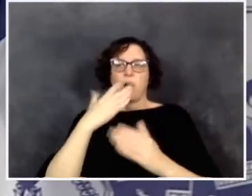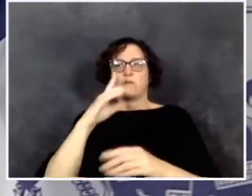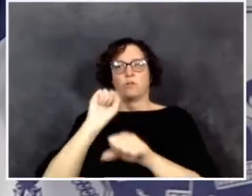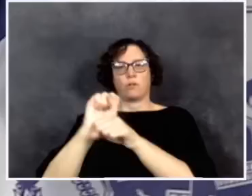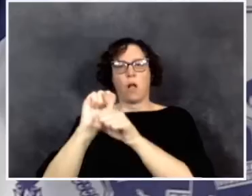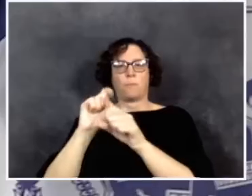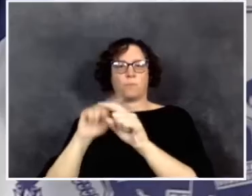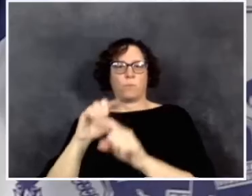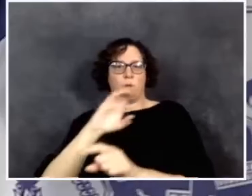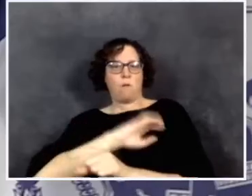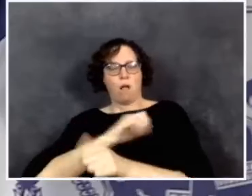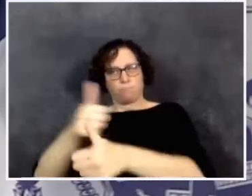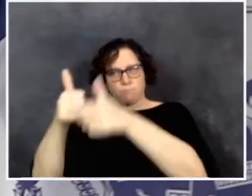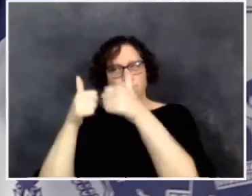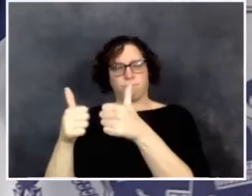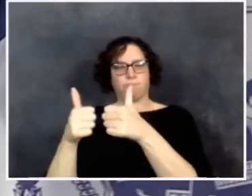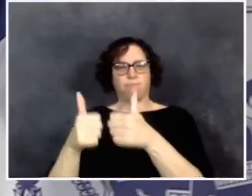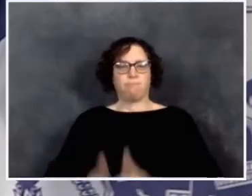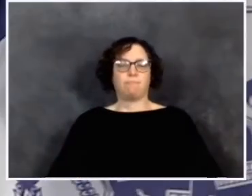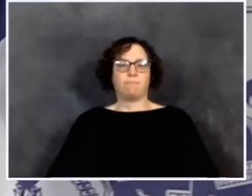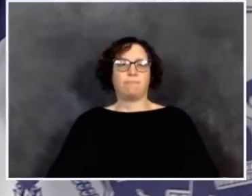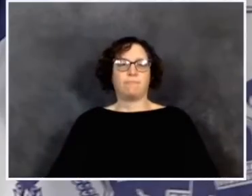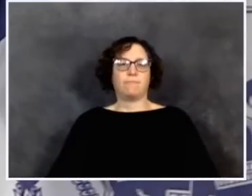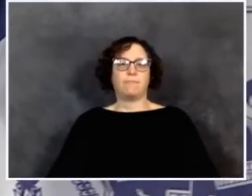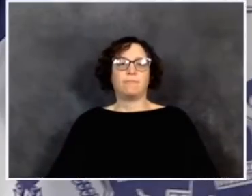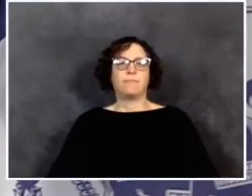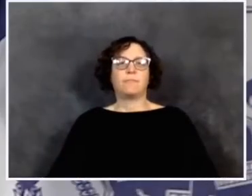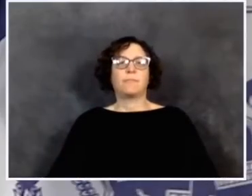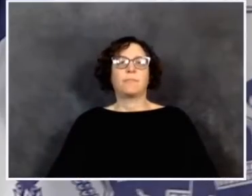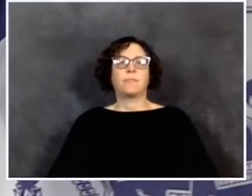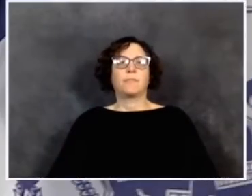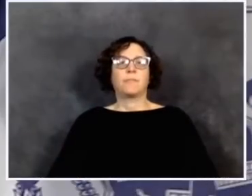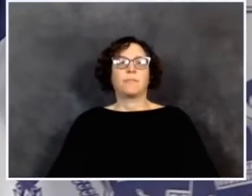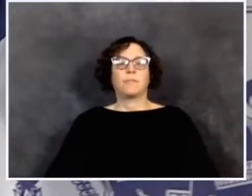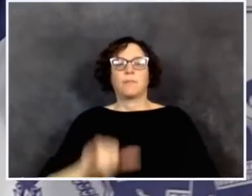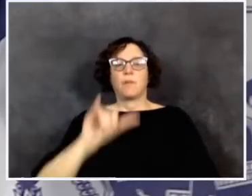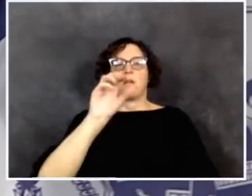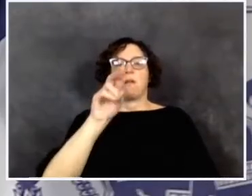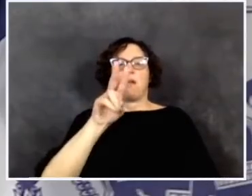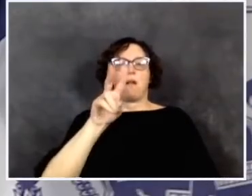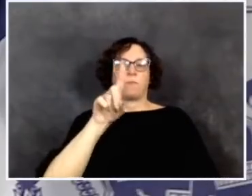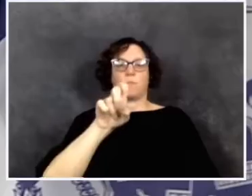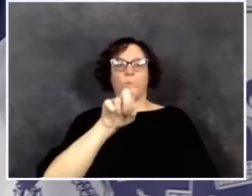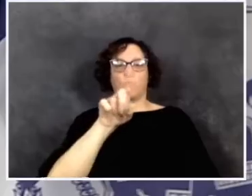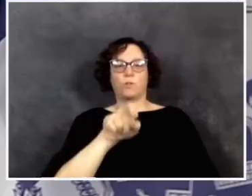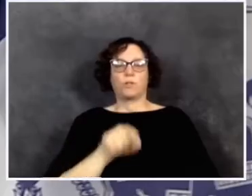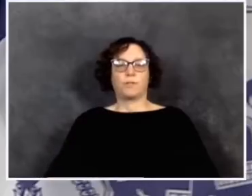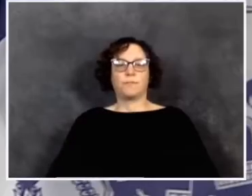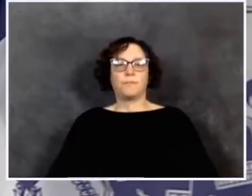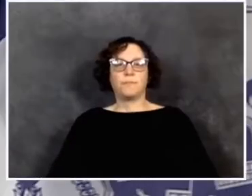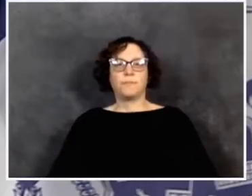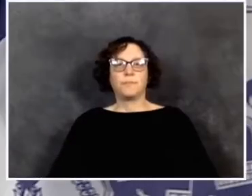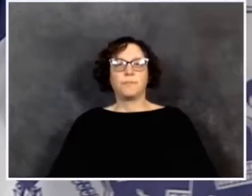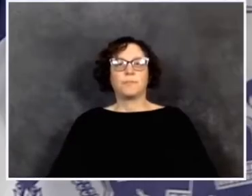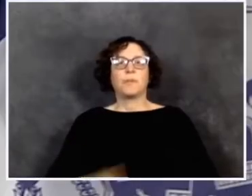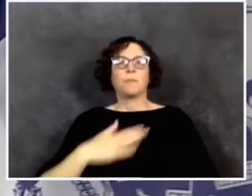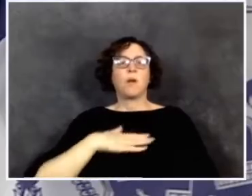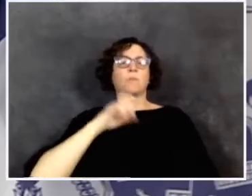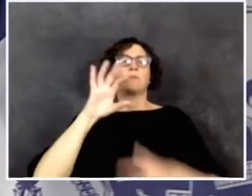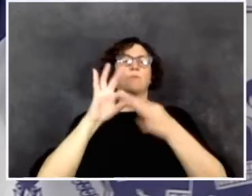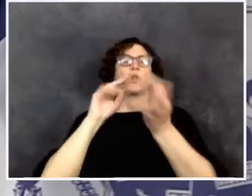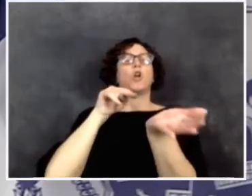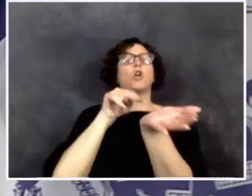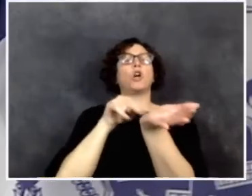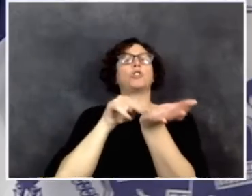Mr. Mayor, I wanted to ask about the city's efforts for nursing homes. The volunteers that you mentioned for the 40-plus